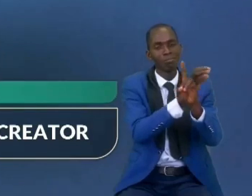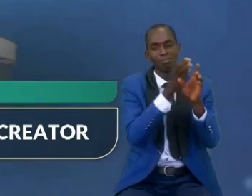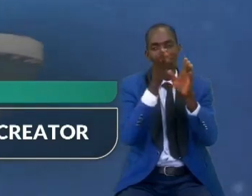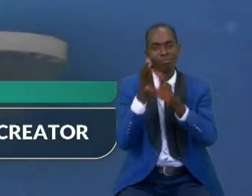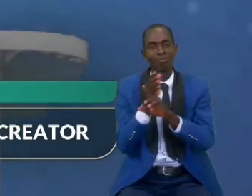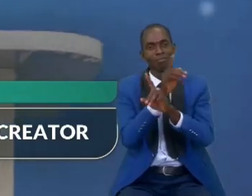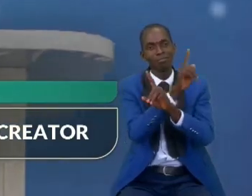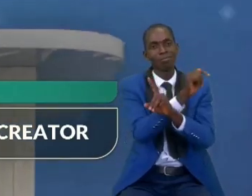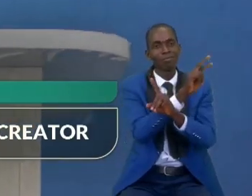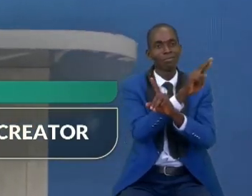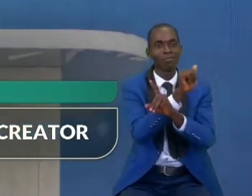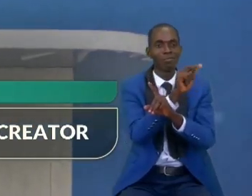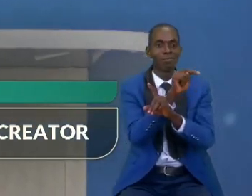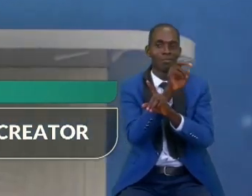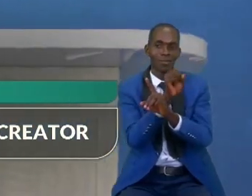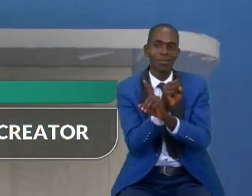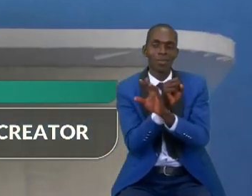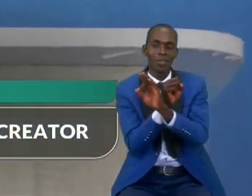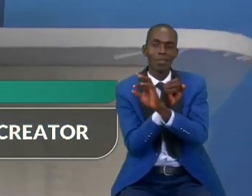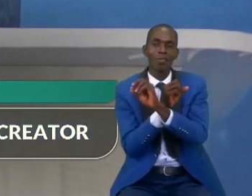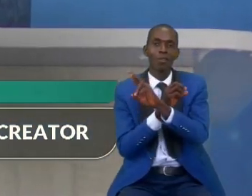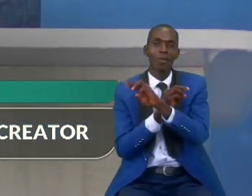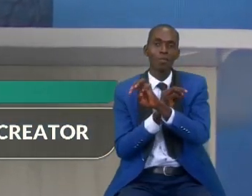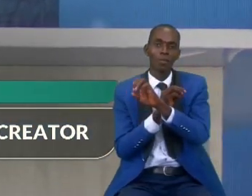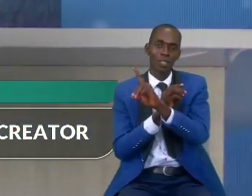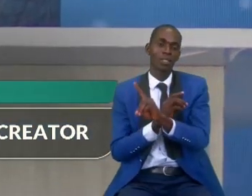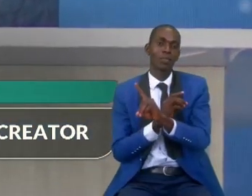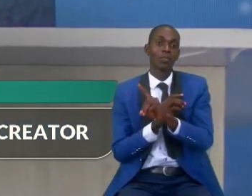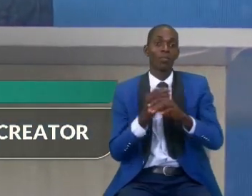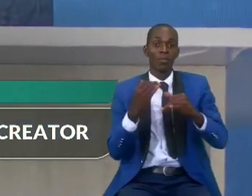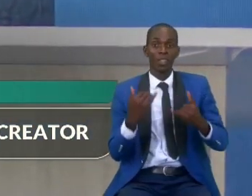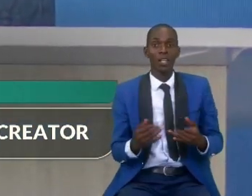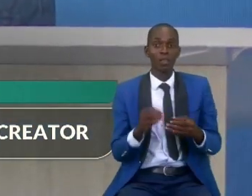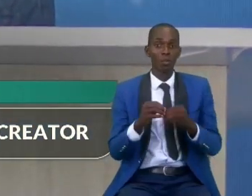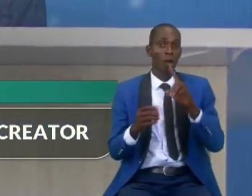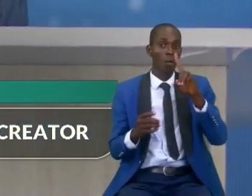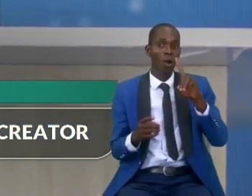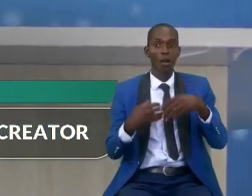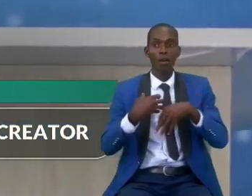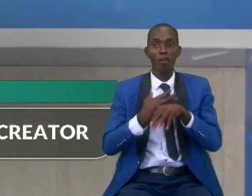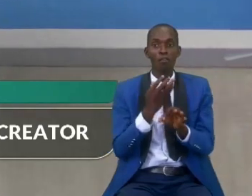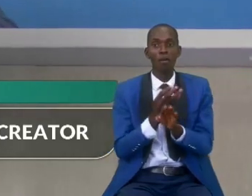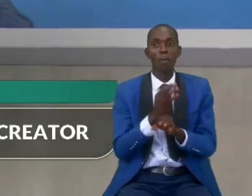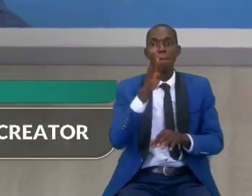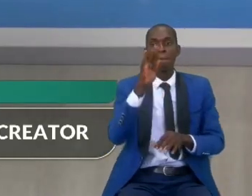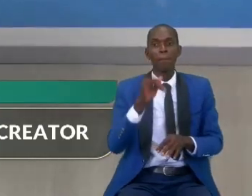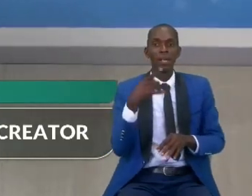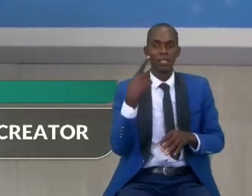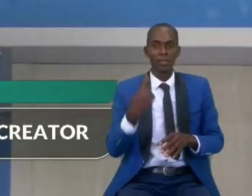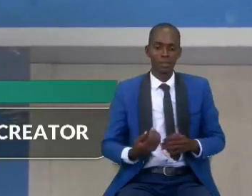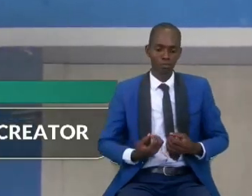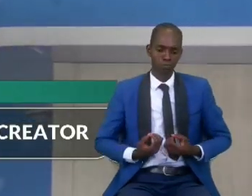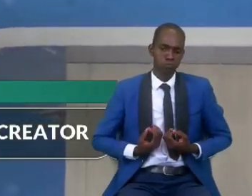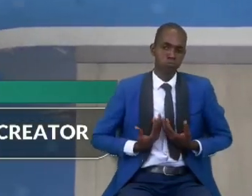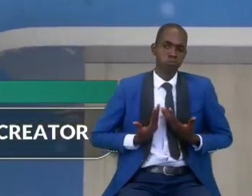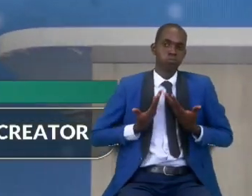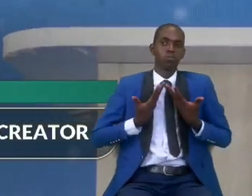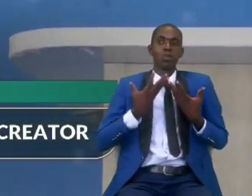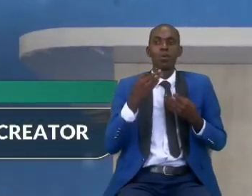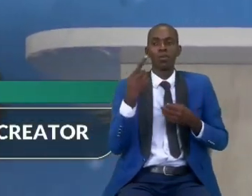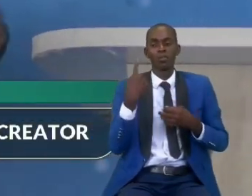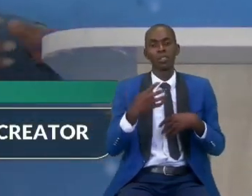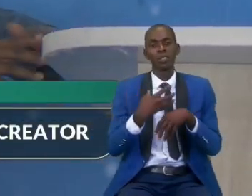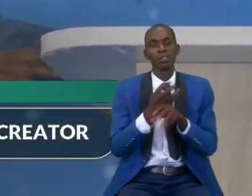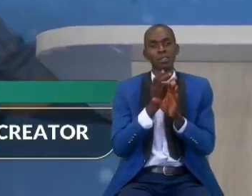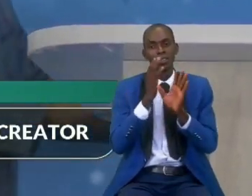by the inspiration of the Creator. Formed by the inspiration of